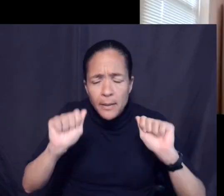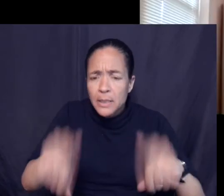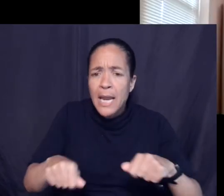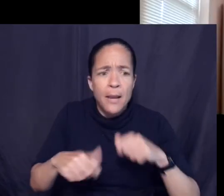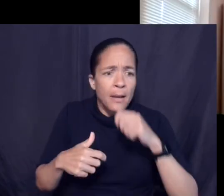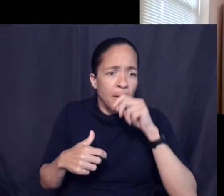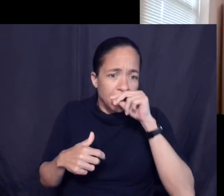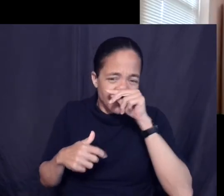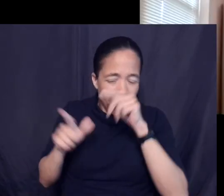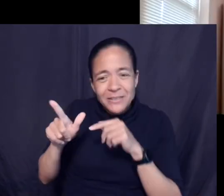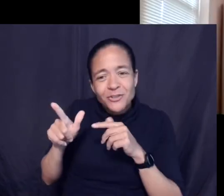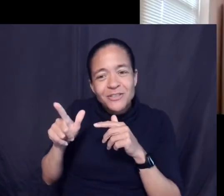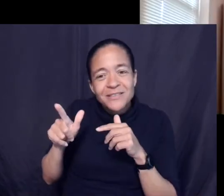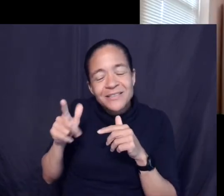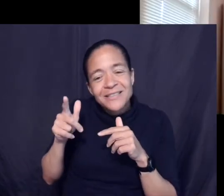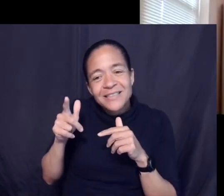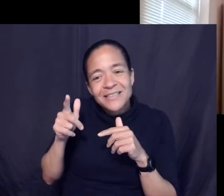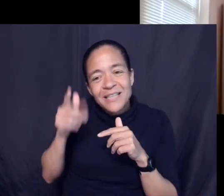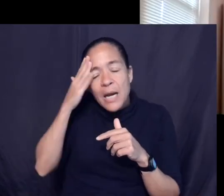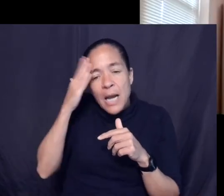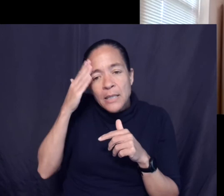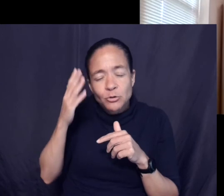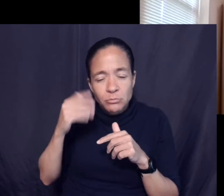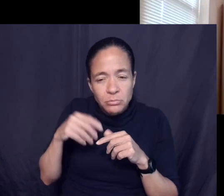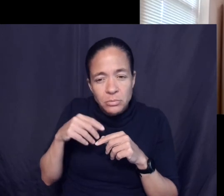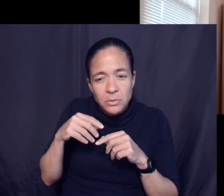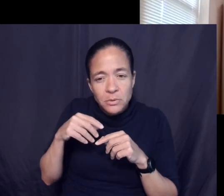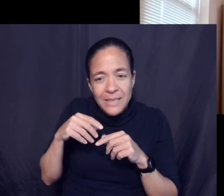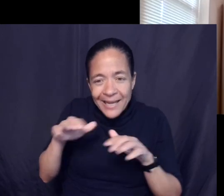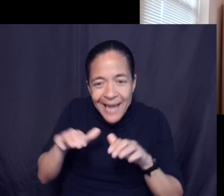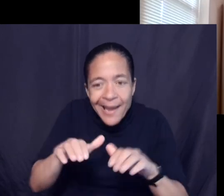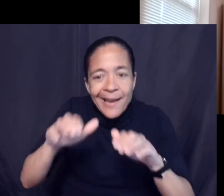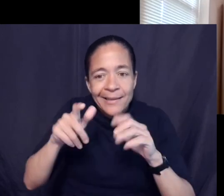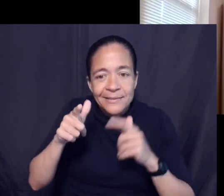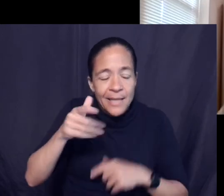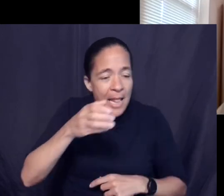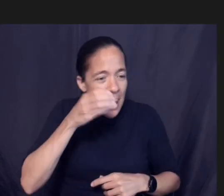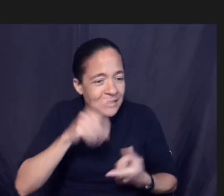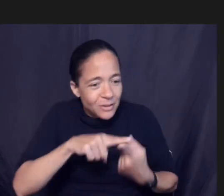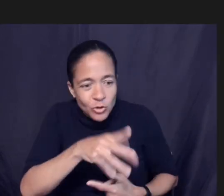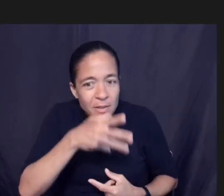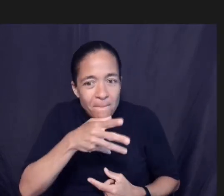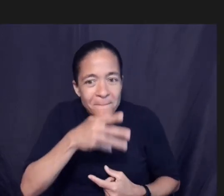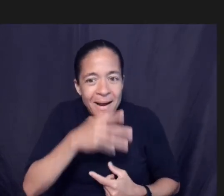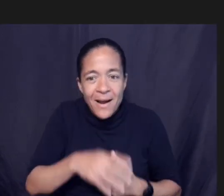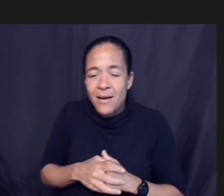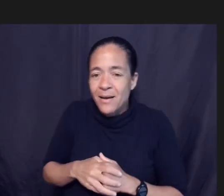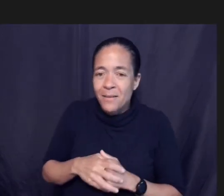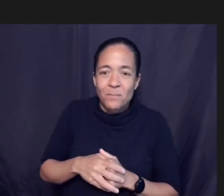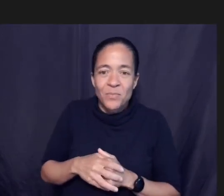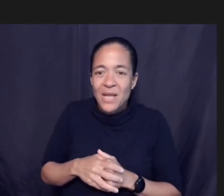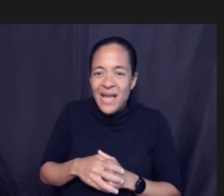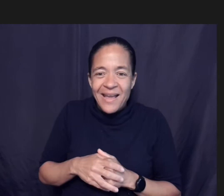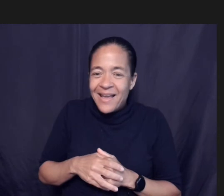a way, but definitely like be more conscious and act upon the stuff and listen to moms, and don't just go ahead and say